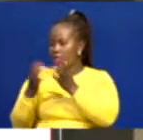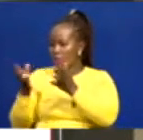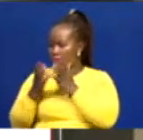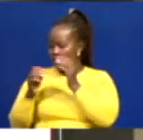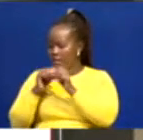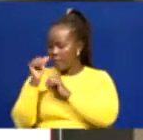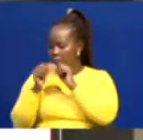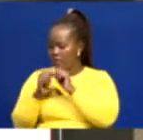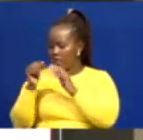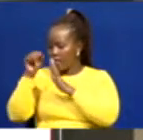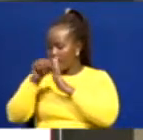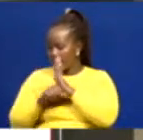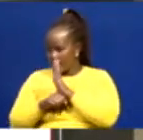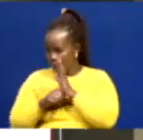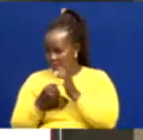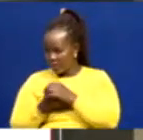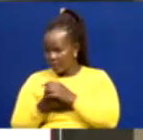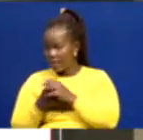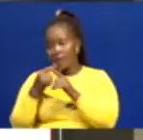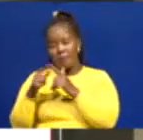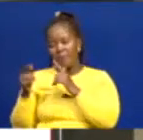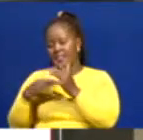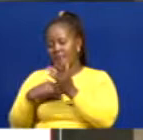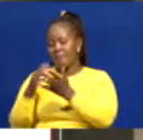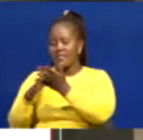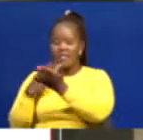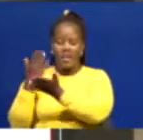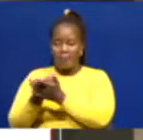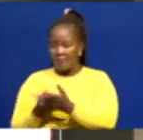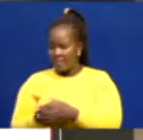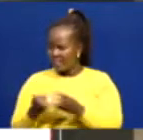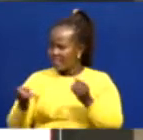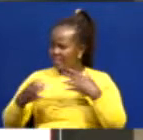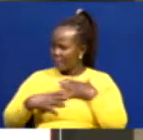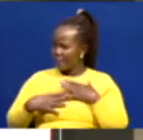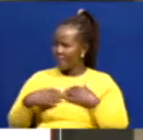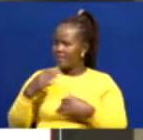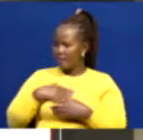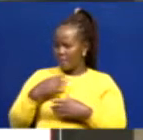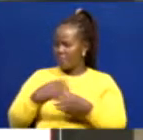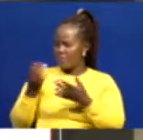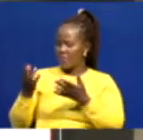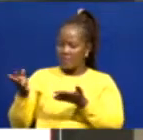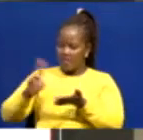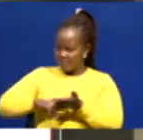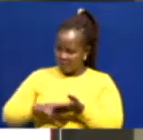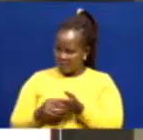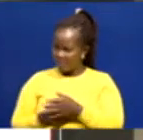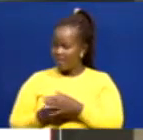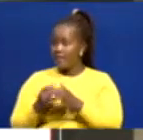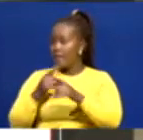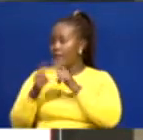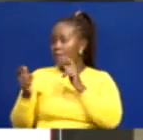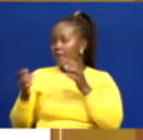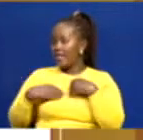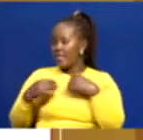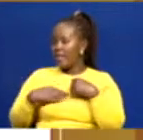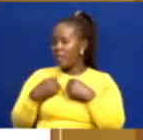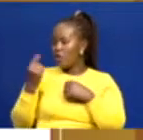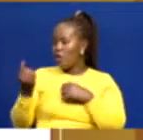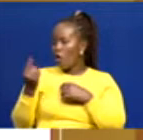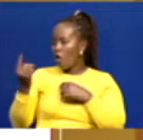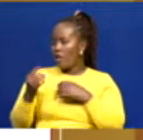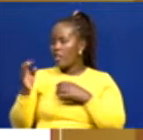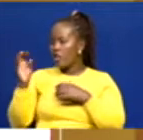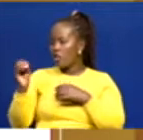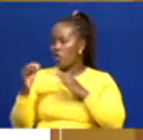Okay. However, I applied, and to my surprise, I was admitted, despite only having done O-level